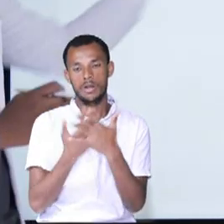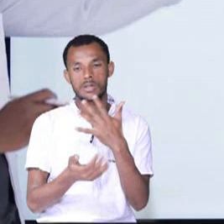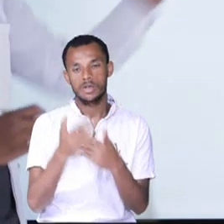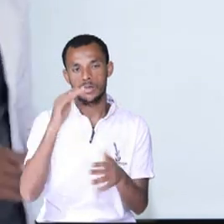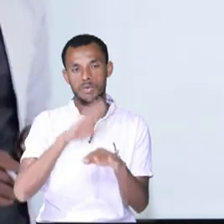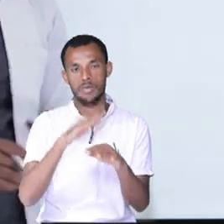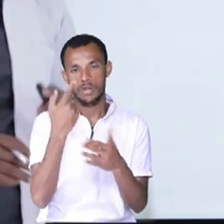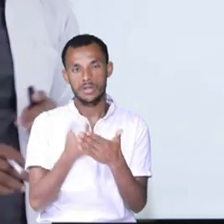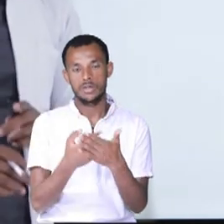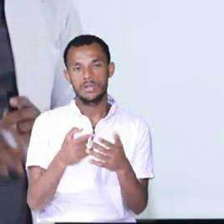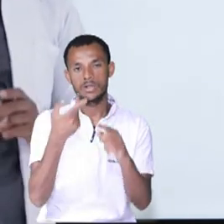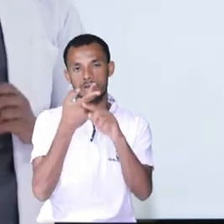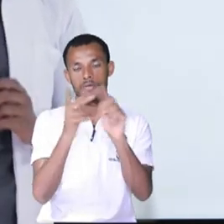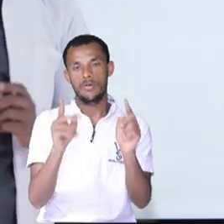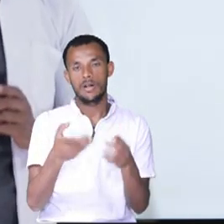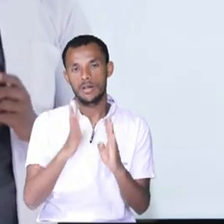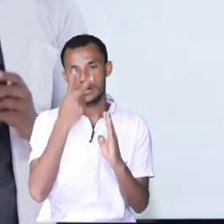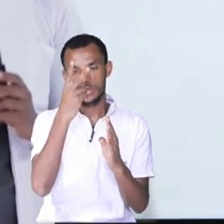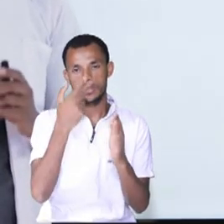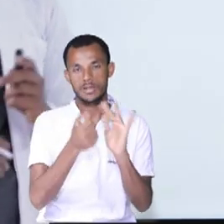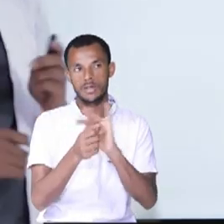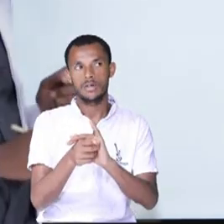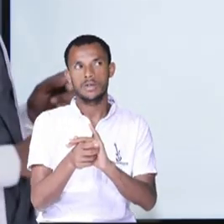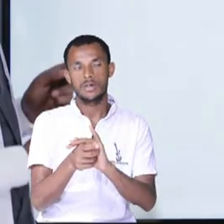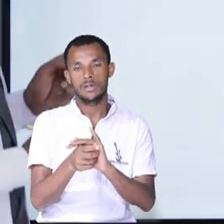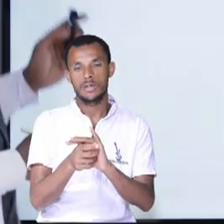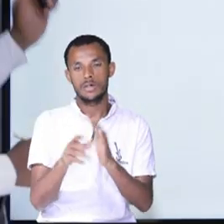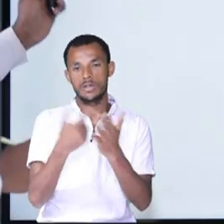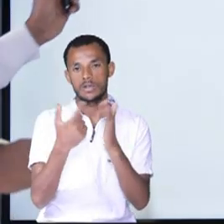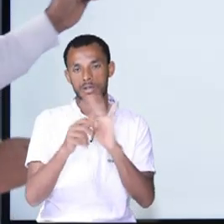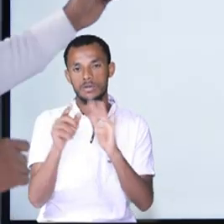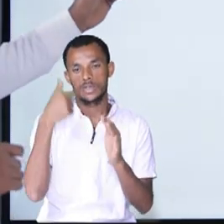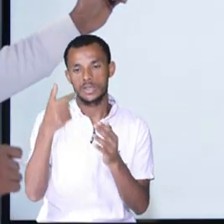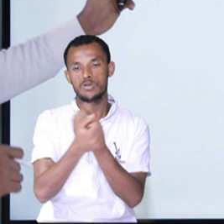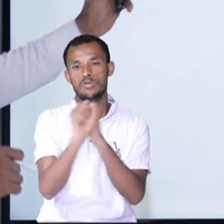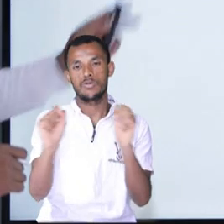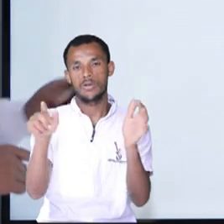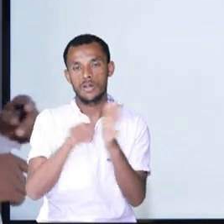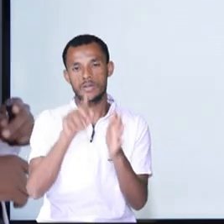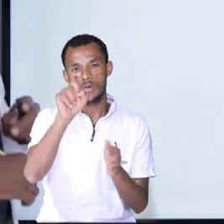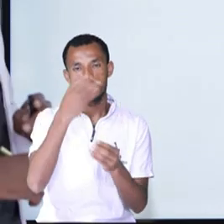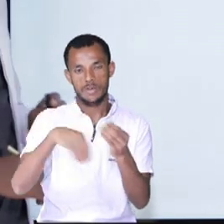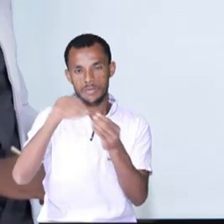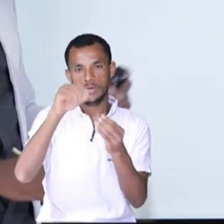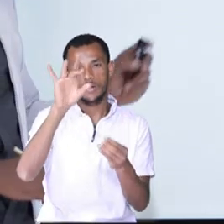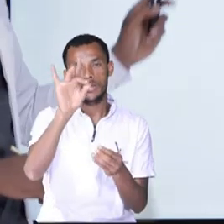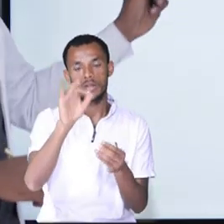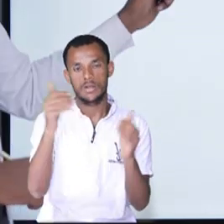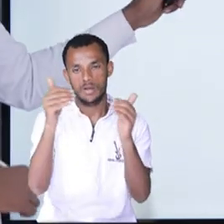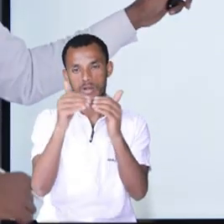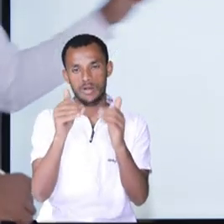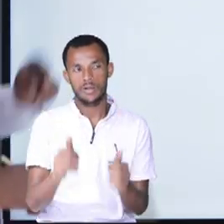on this difference, let's see the example. The example, it says solve negative x plus 8